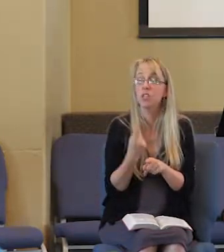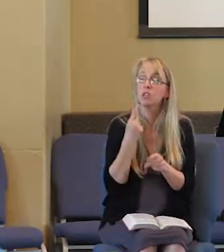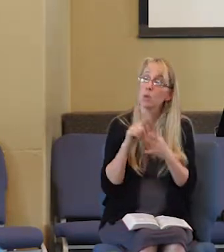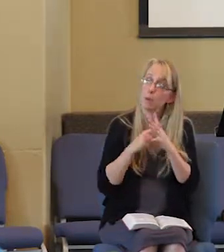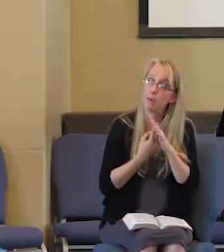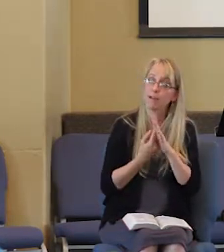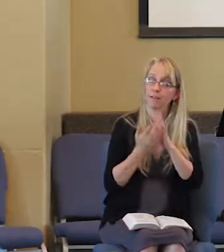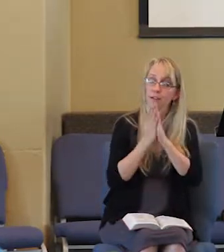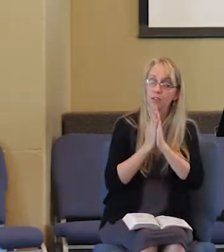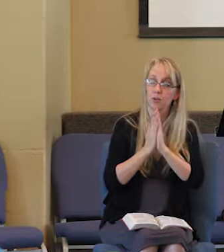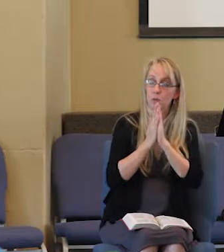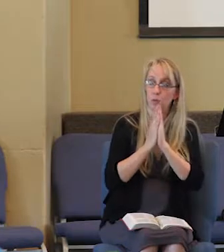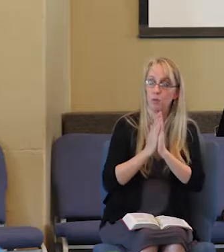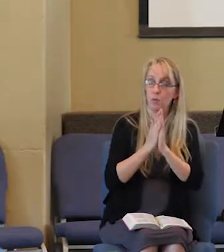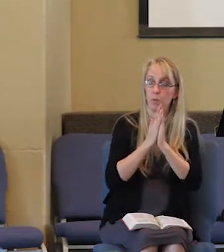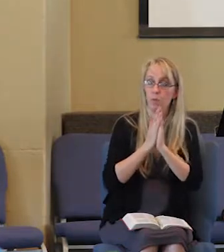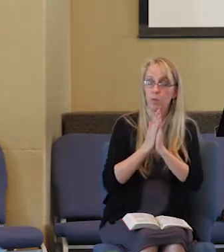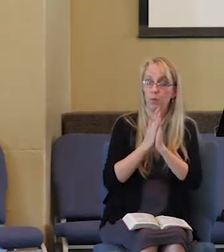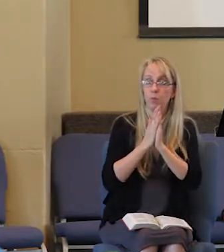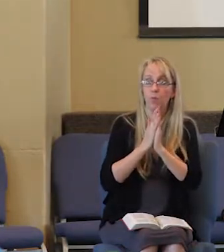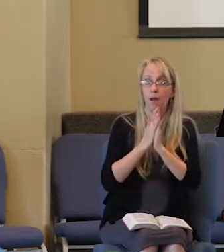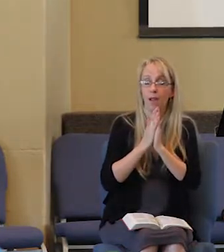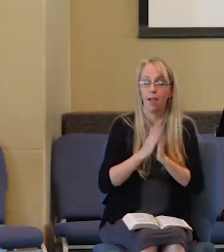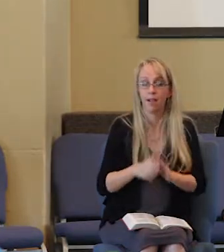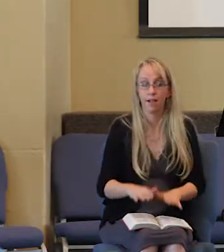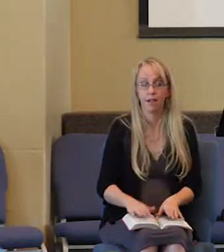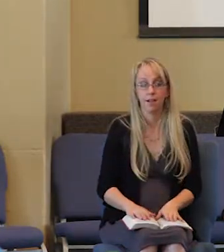And so we begin to pray in a way